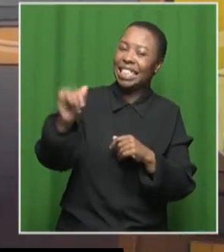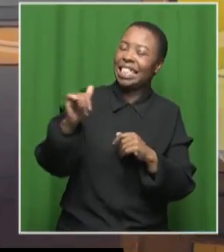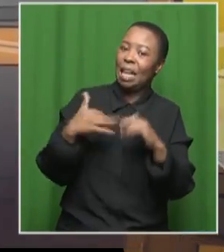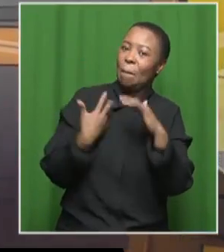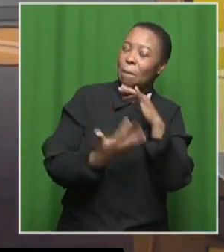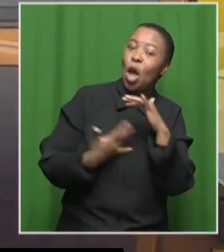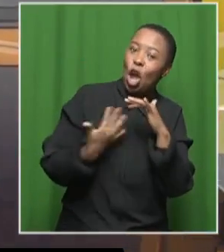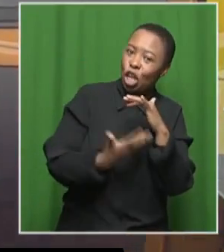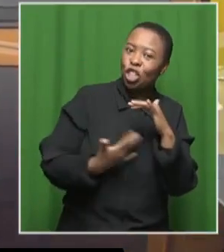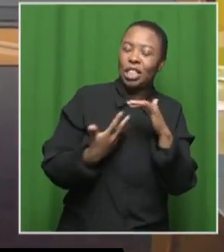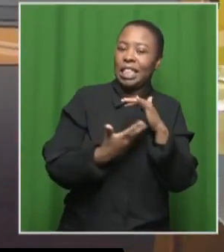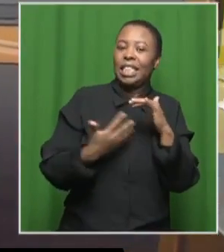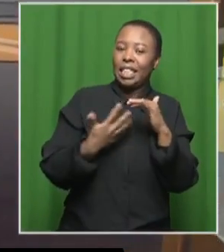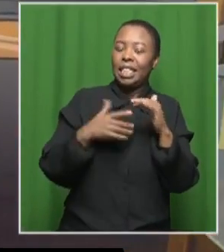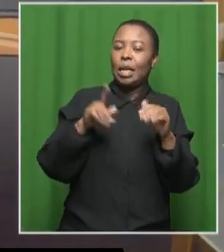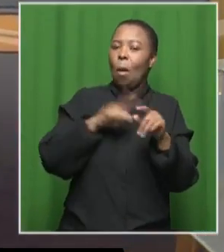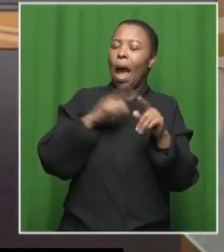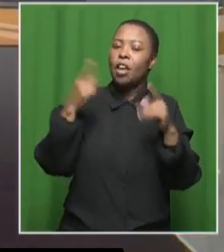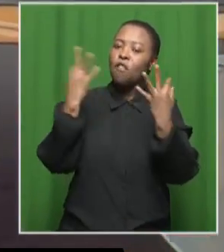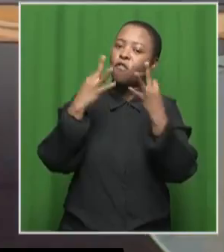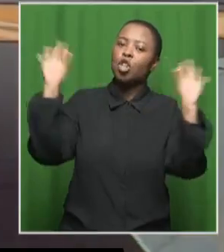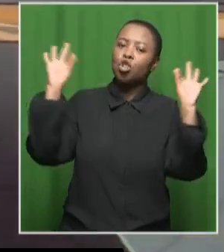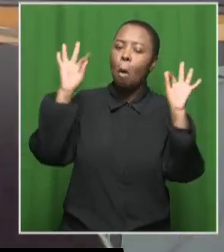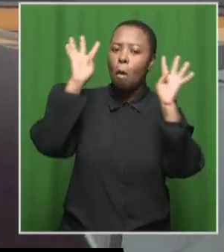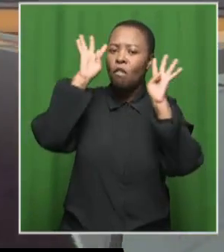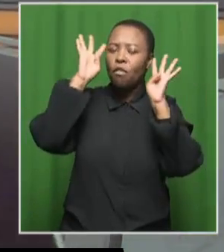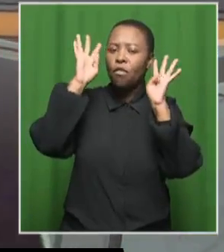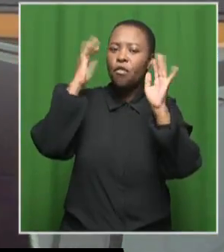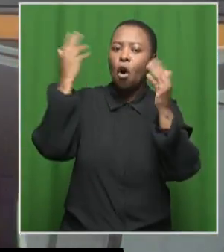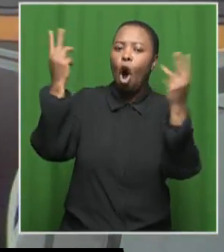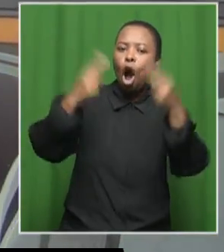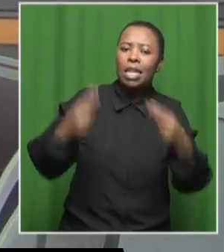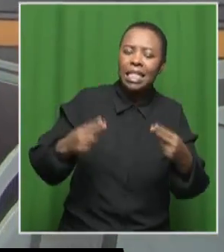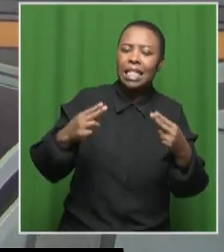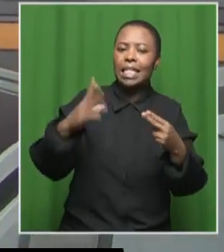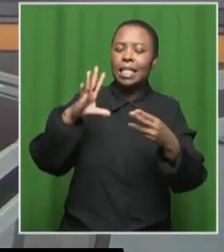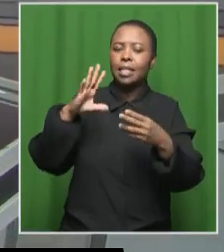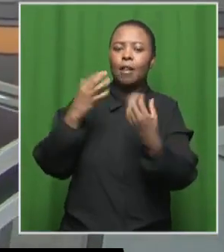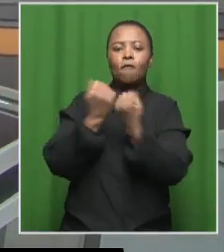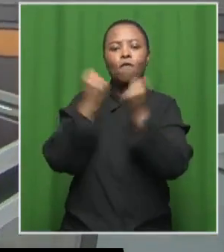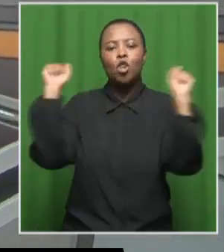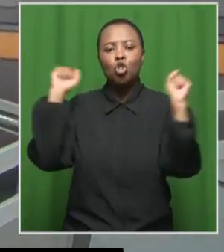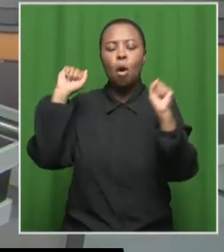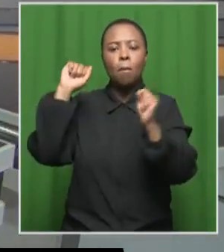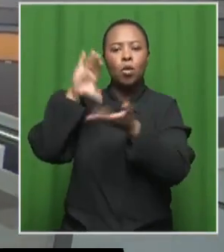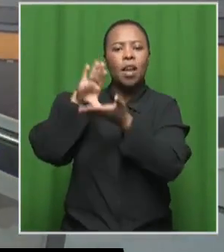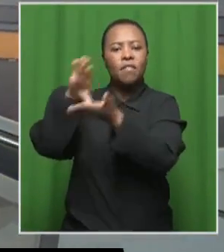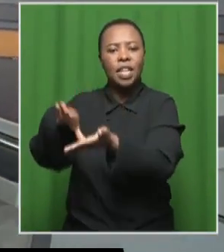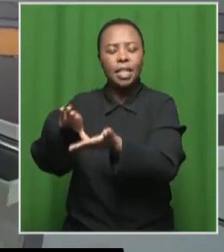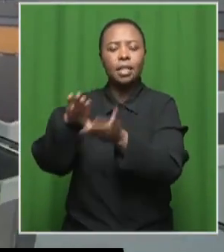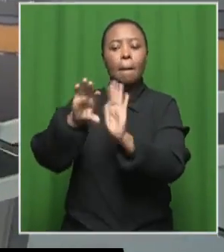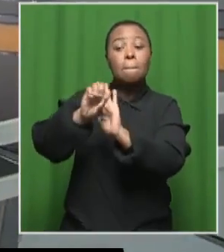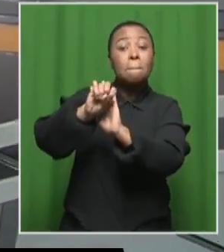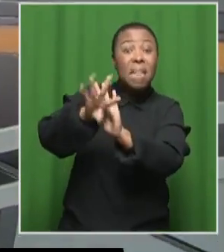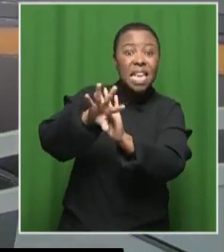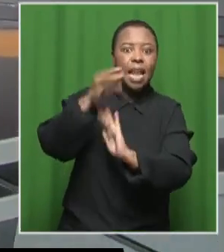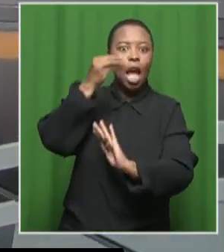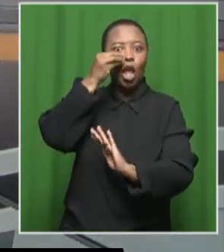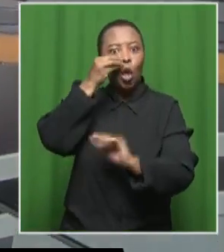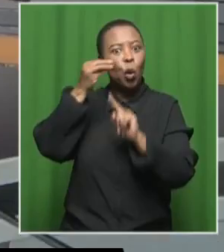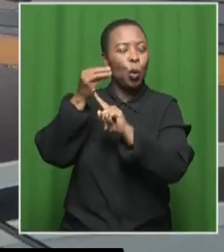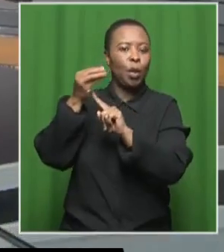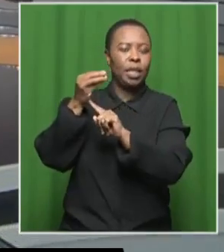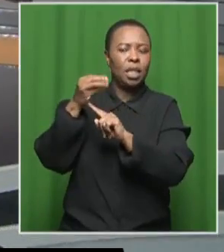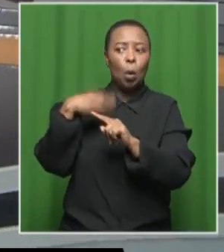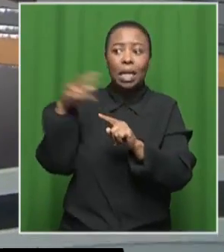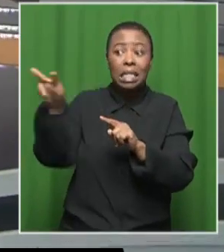both sides, whether we're talking about the freedom of arts and the expression and investment into it, as well as the freedom of media and news. I mean, we're seeing